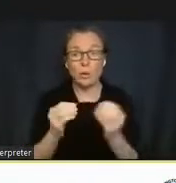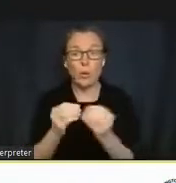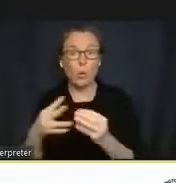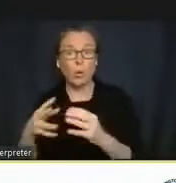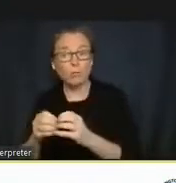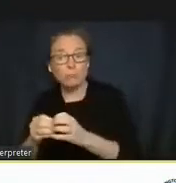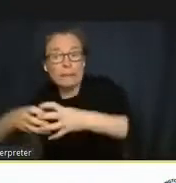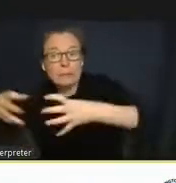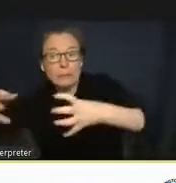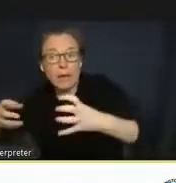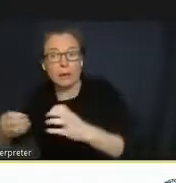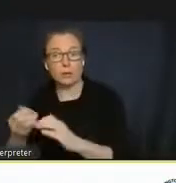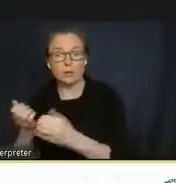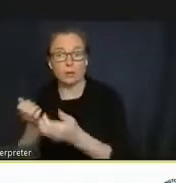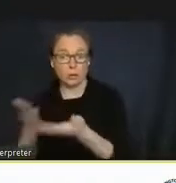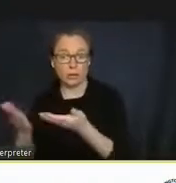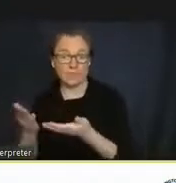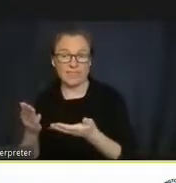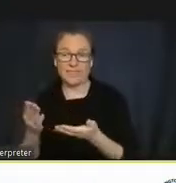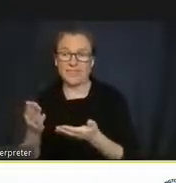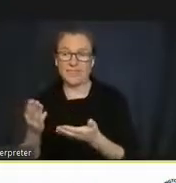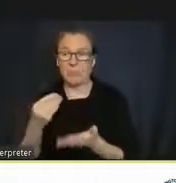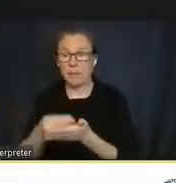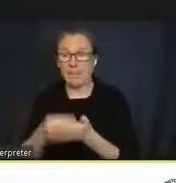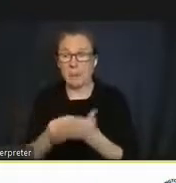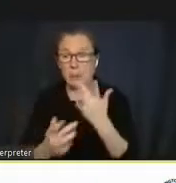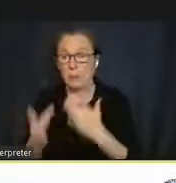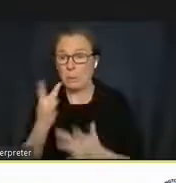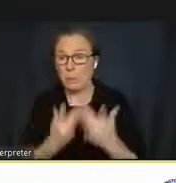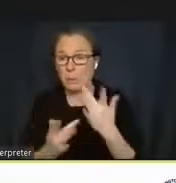which do not have funding associated to them.